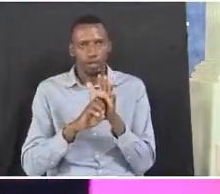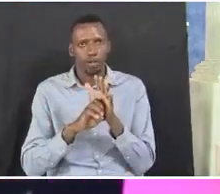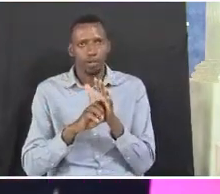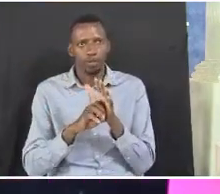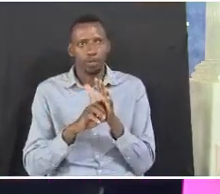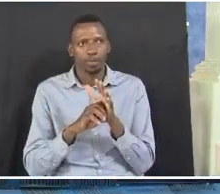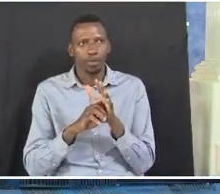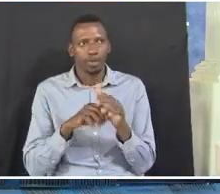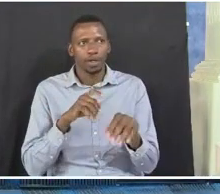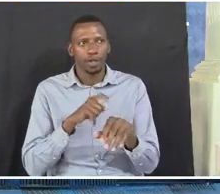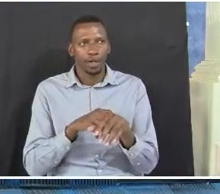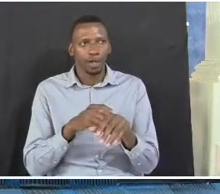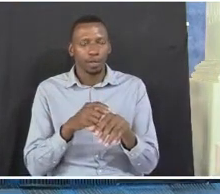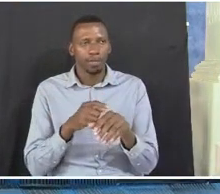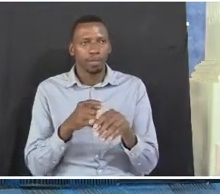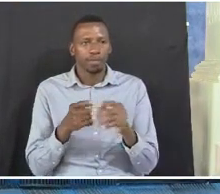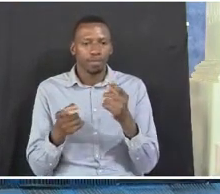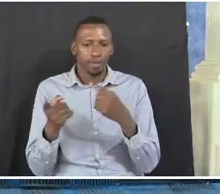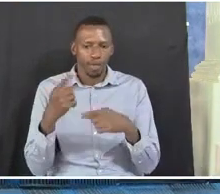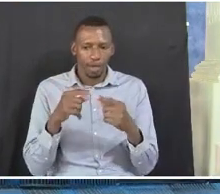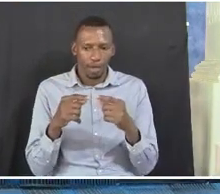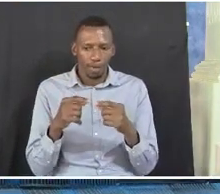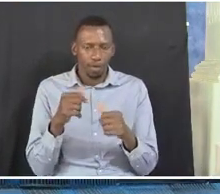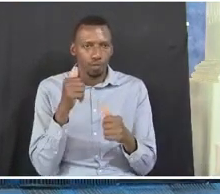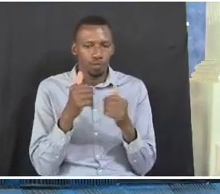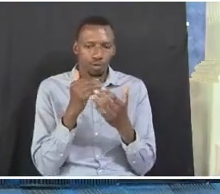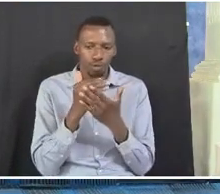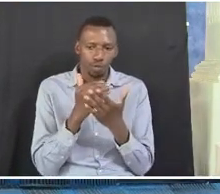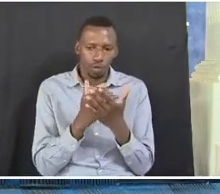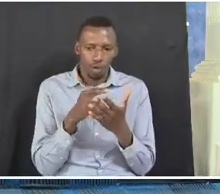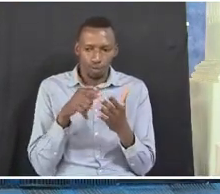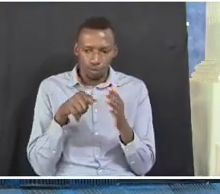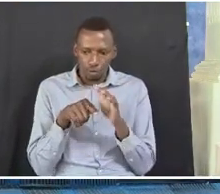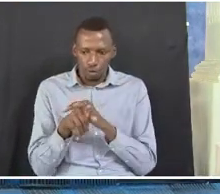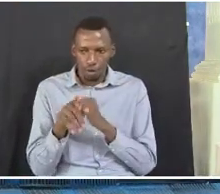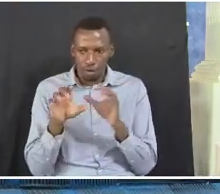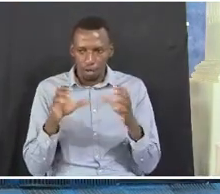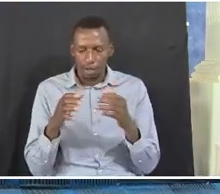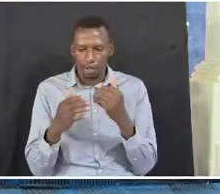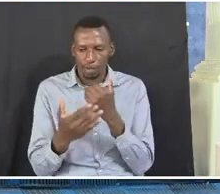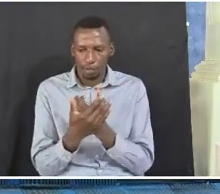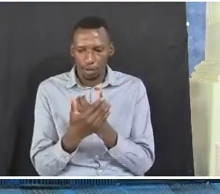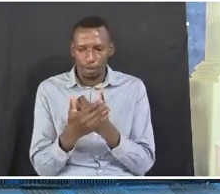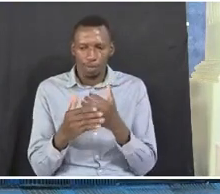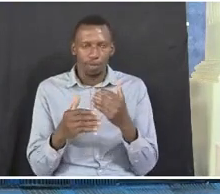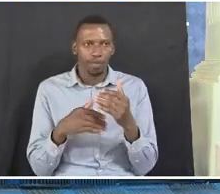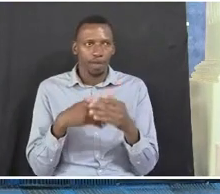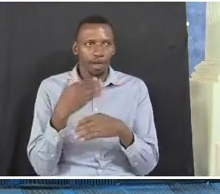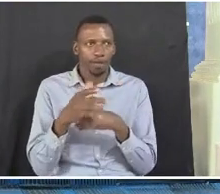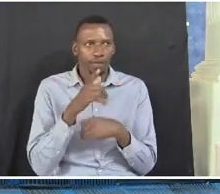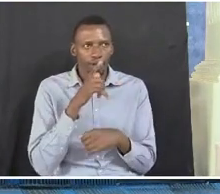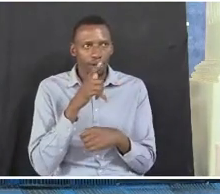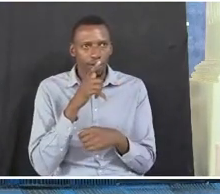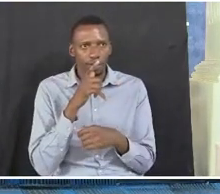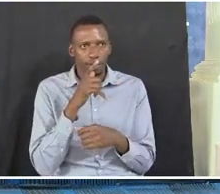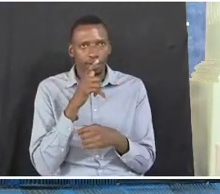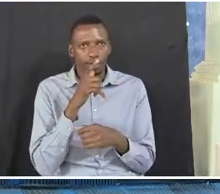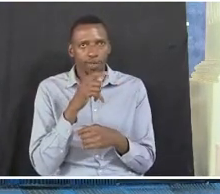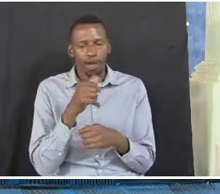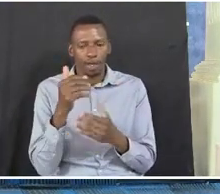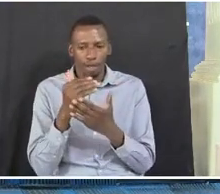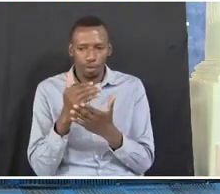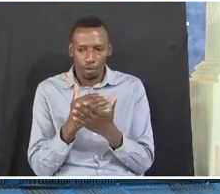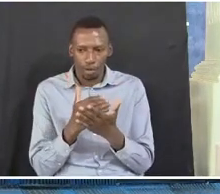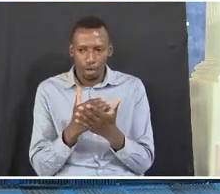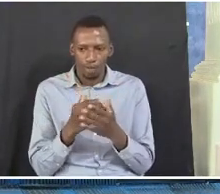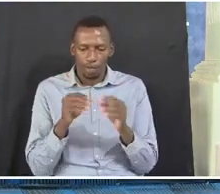a time came that was called work program. You go to classes in the morning. After lunch, you go to what was called work program. You